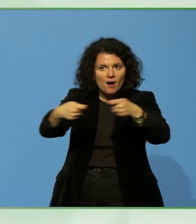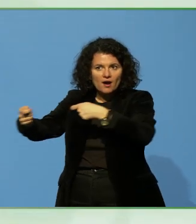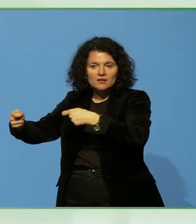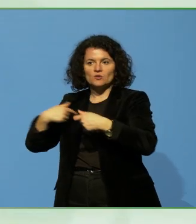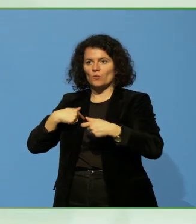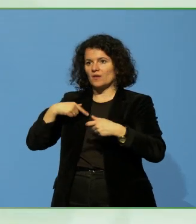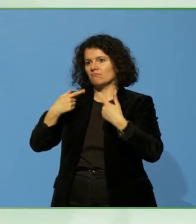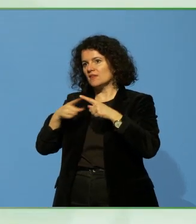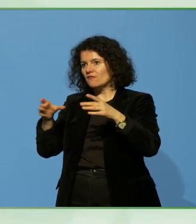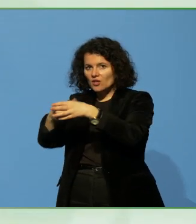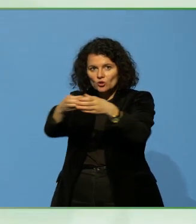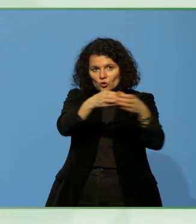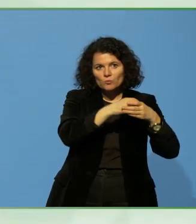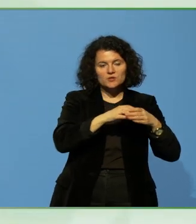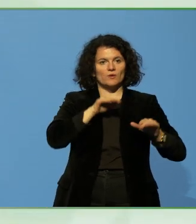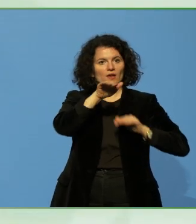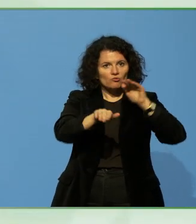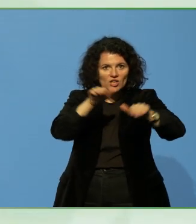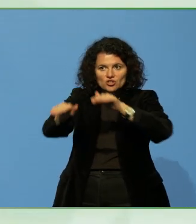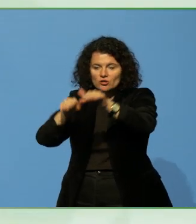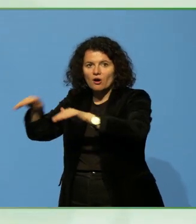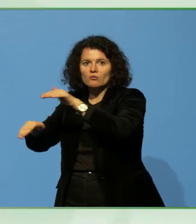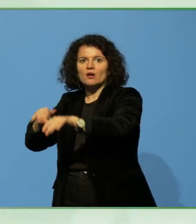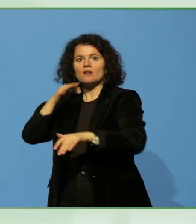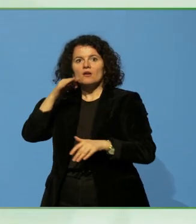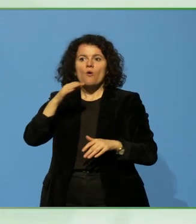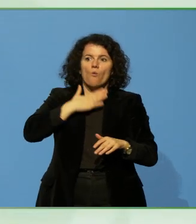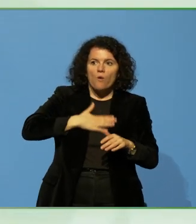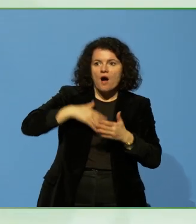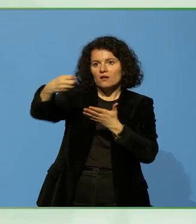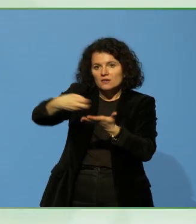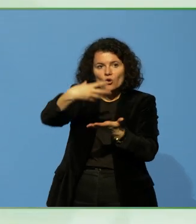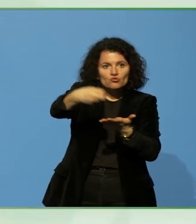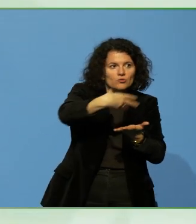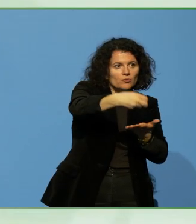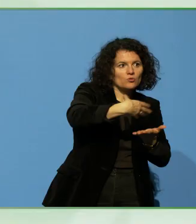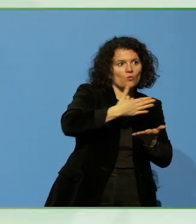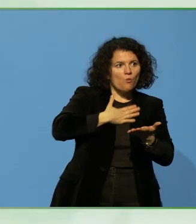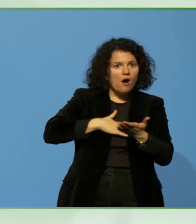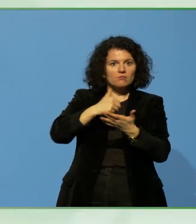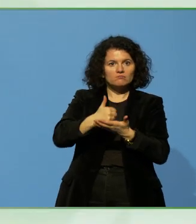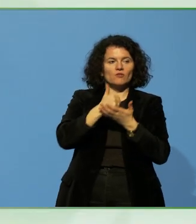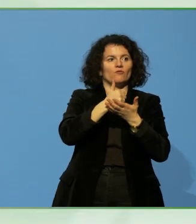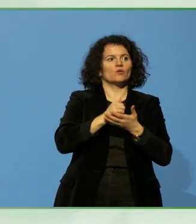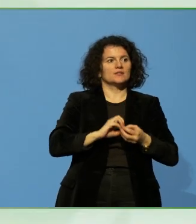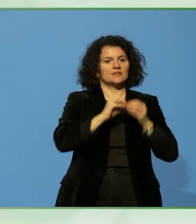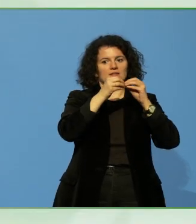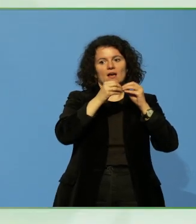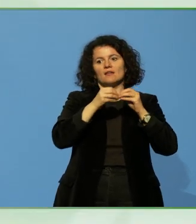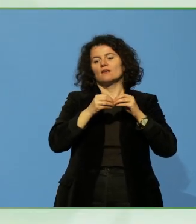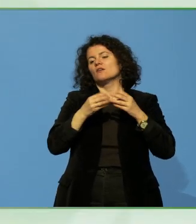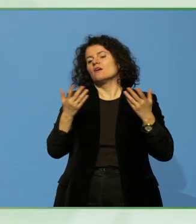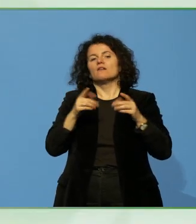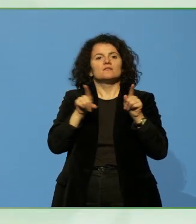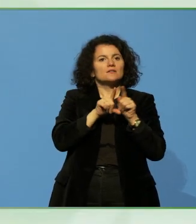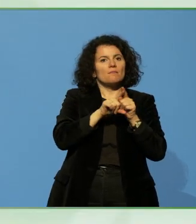everybody that wants to contribute to this in the design and also in the